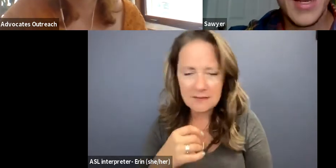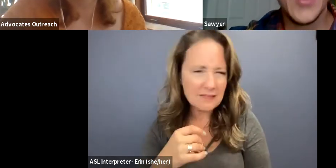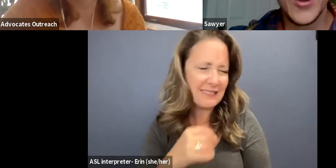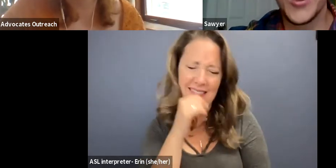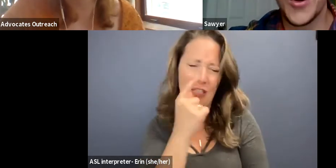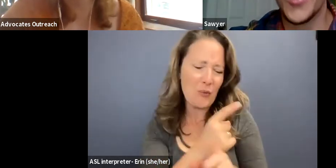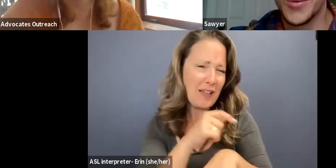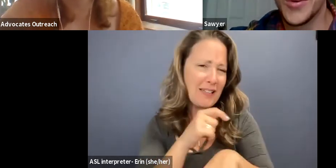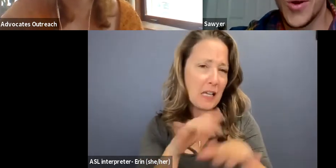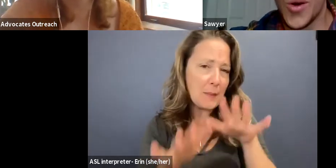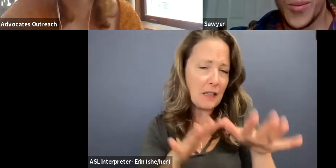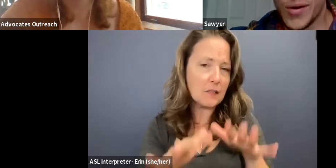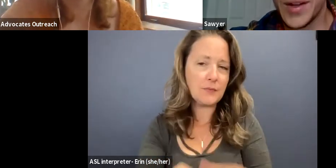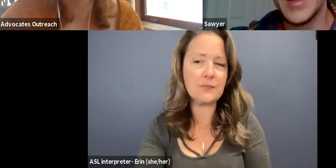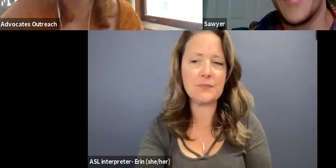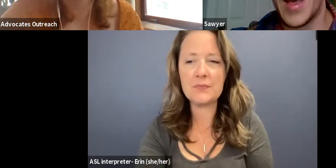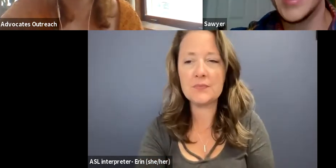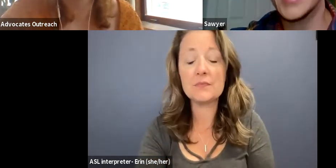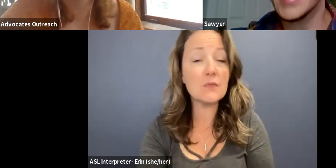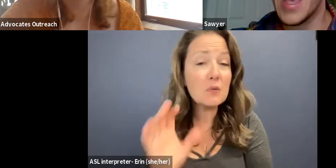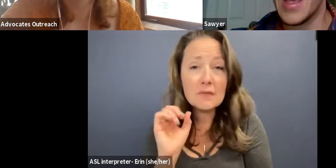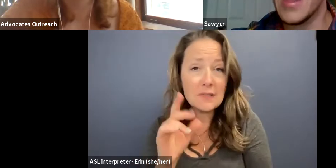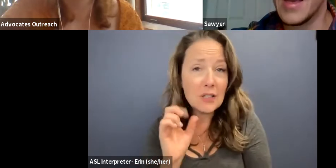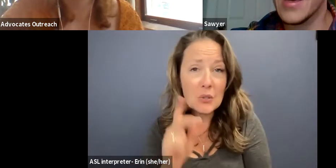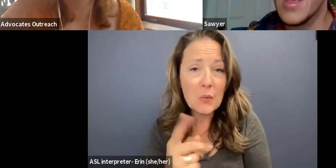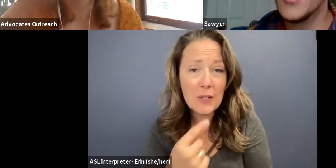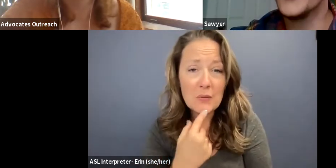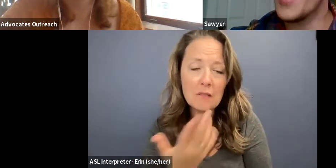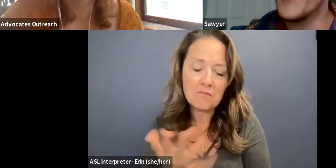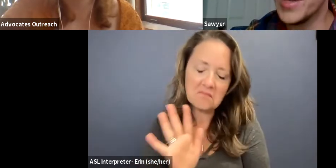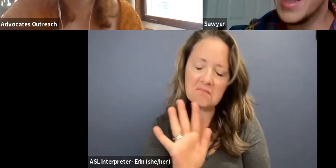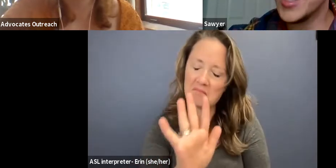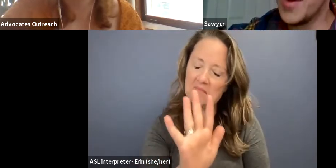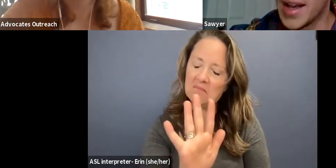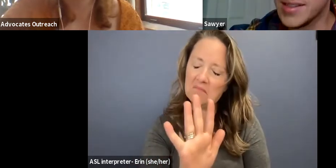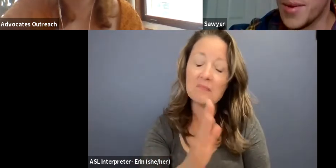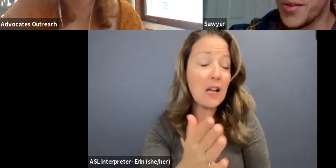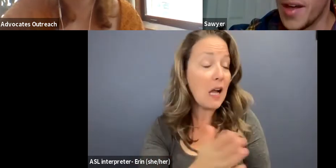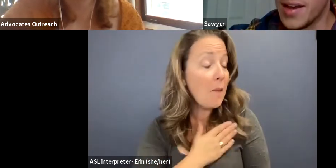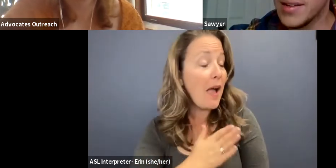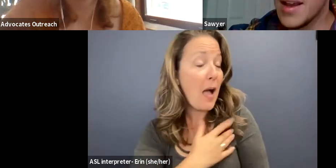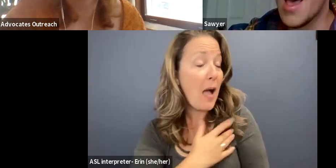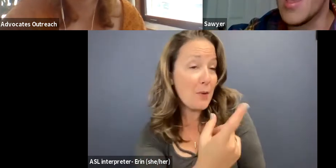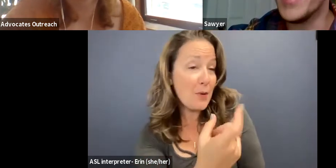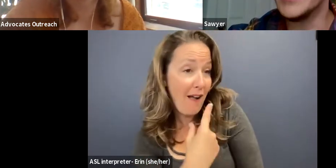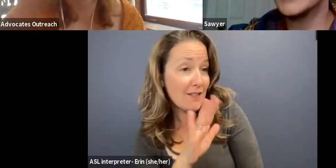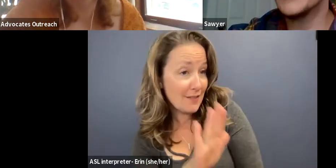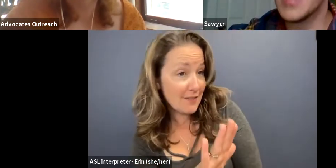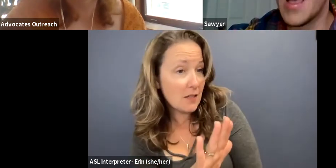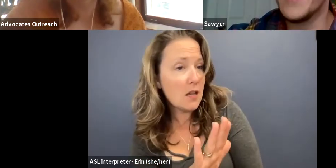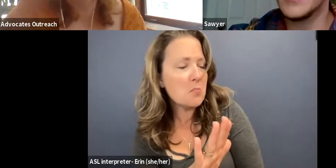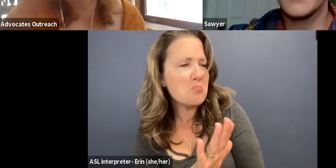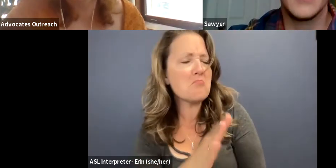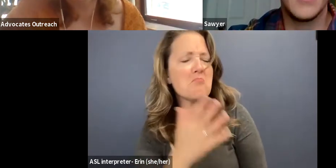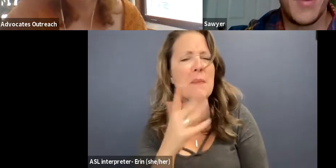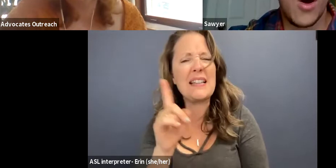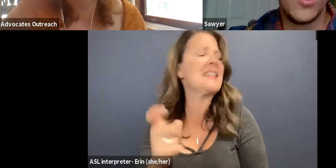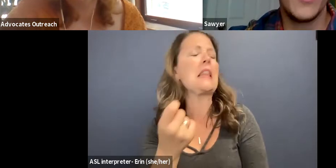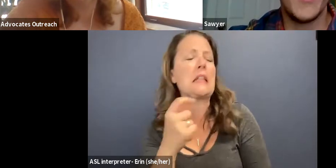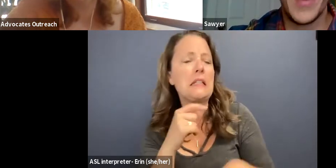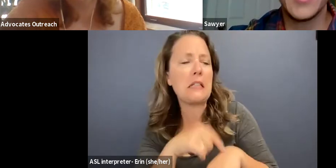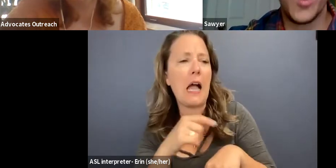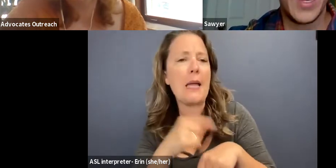that was the word sexist that I wanted to ask about. And so I knew it had something to do with like the idea of